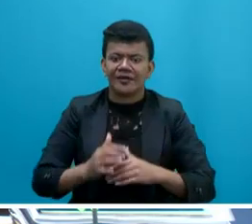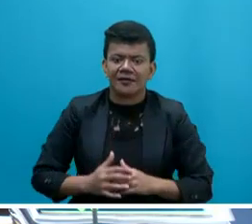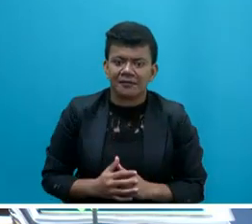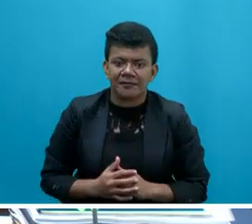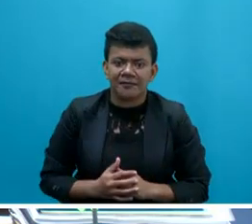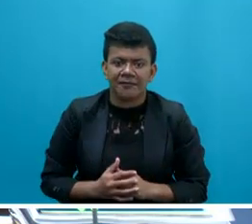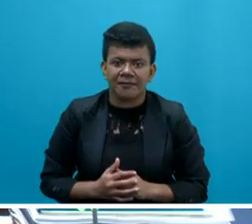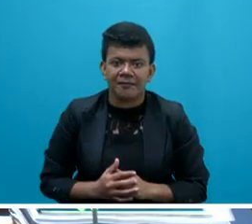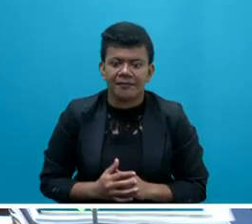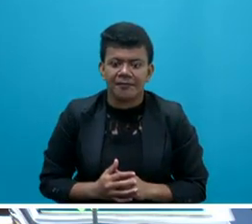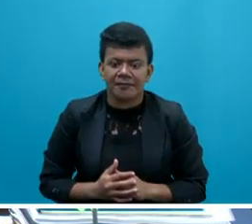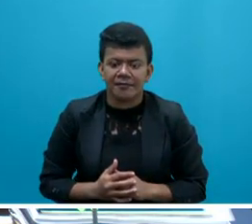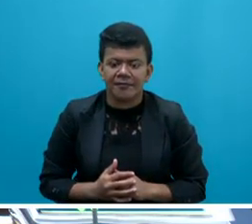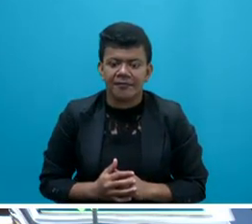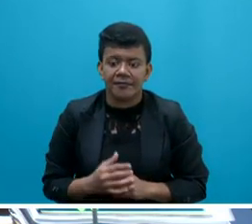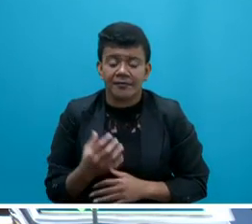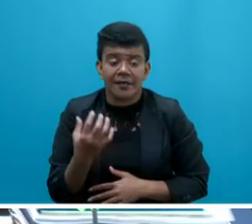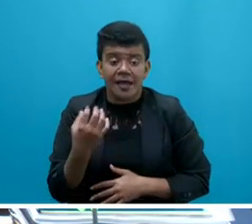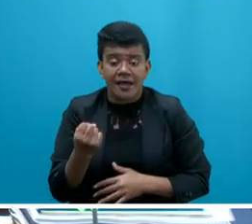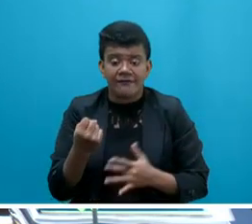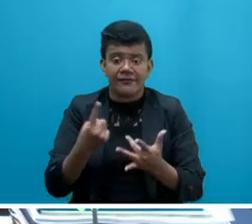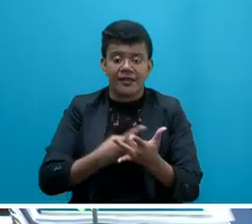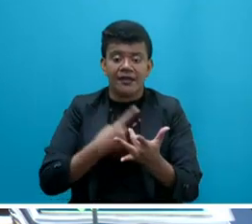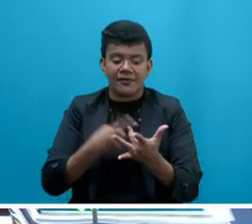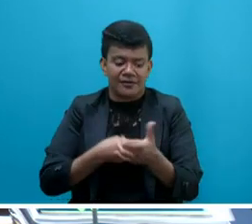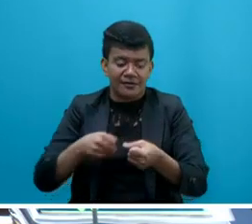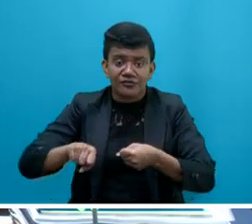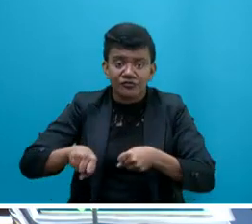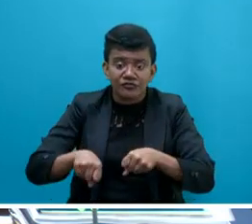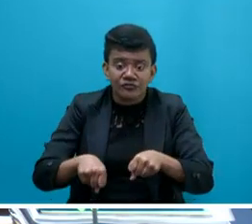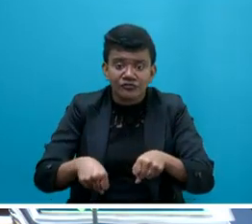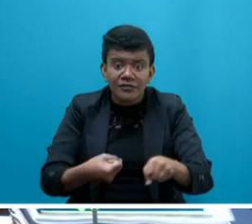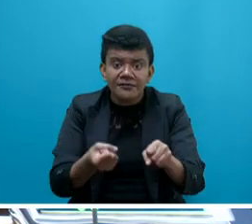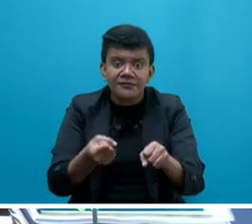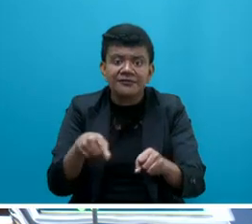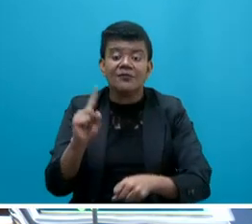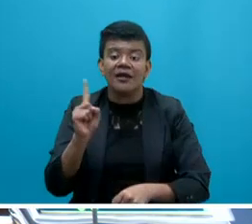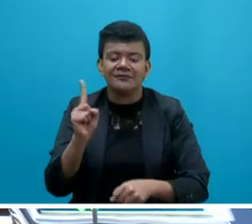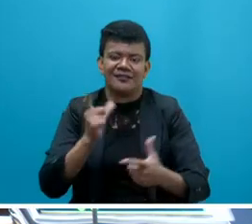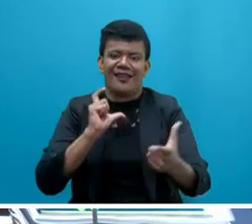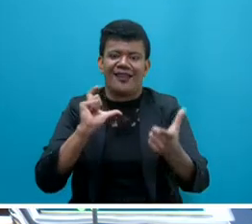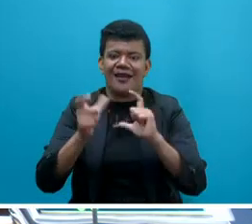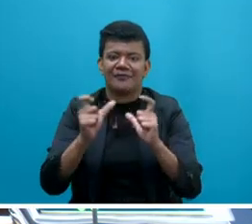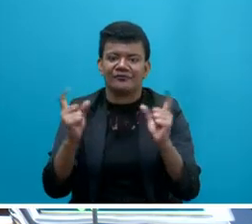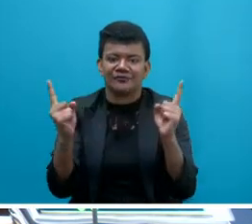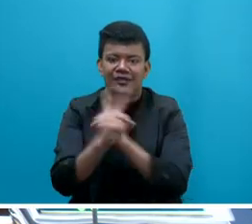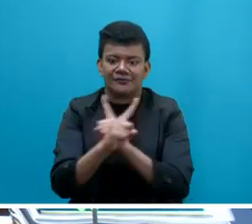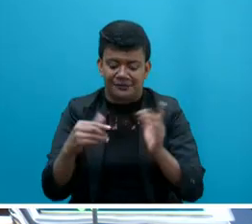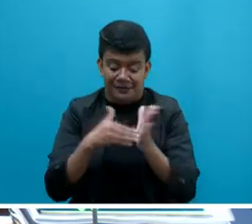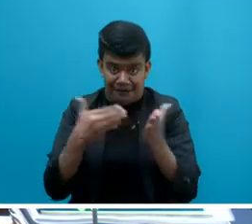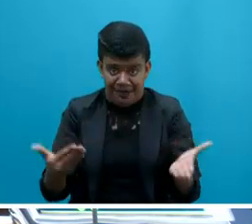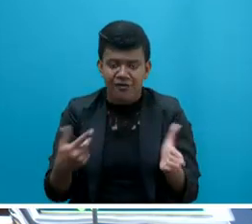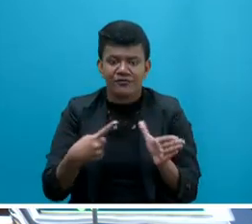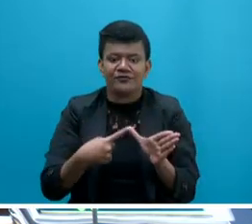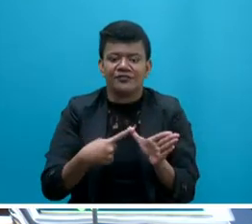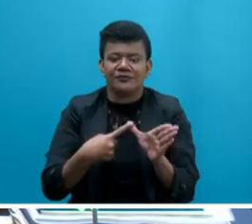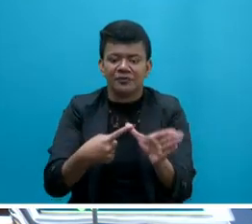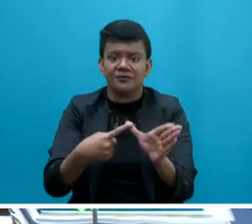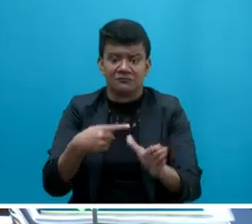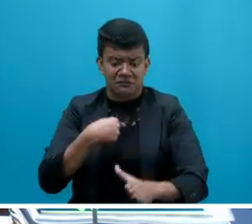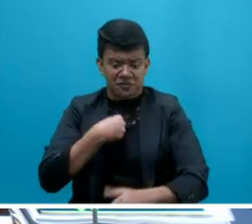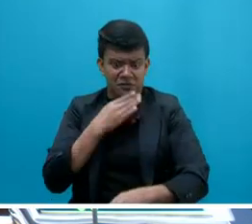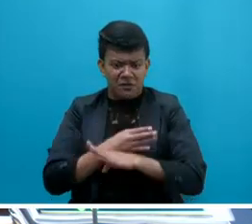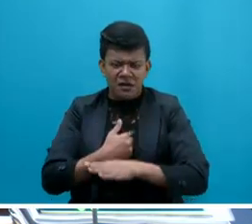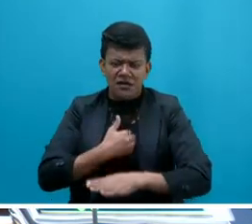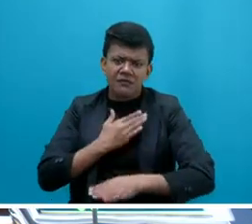Mr. Speaker, sir, another key aspect of this strategy is the adverse effects of climate change and our response efforts. I will work closely with the